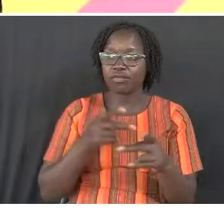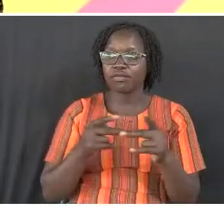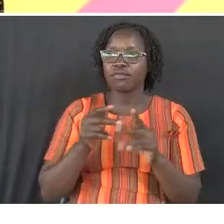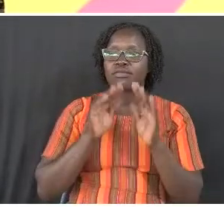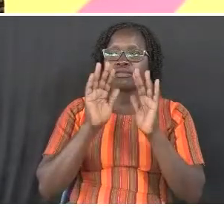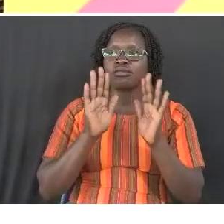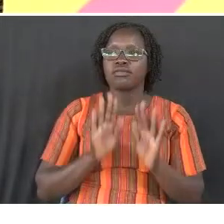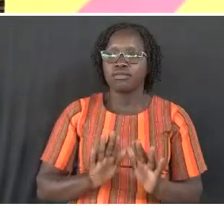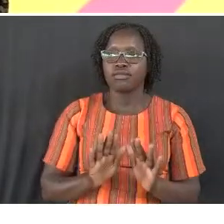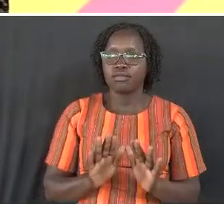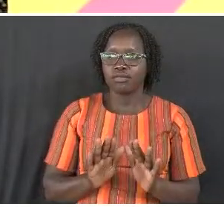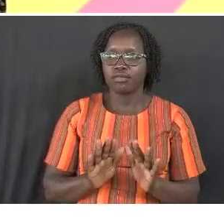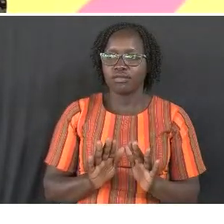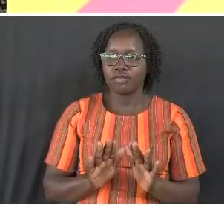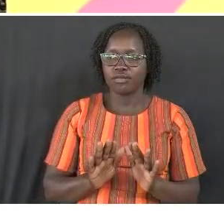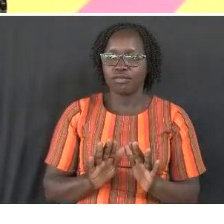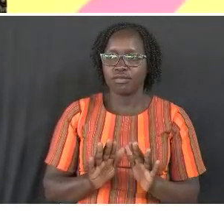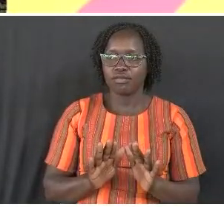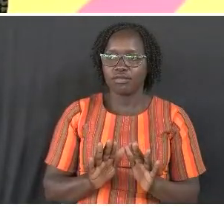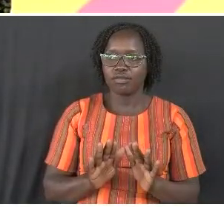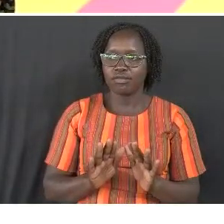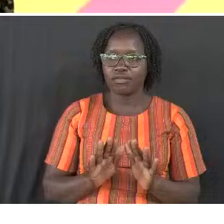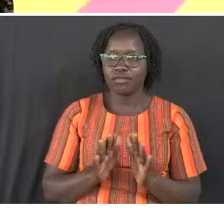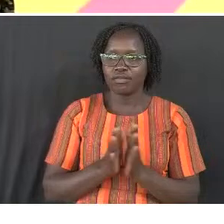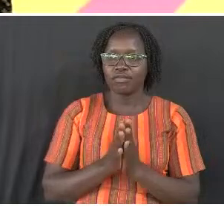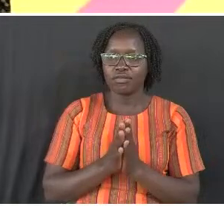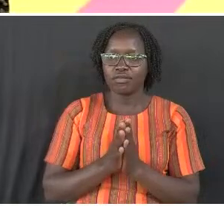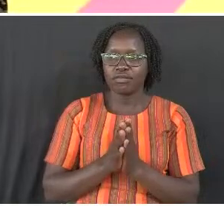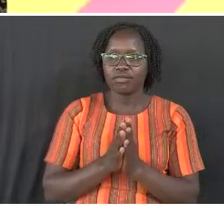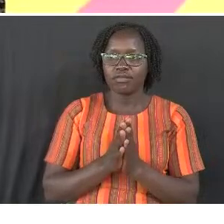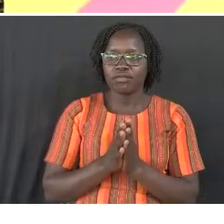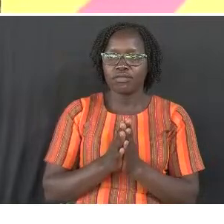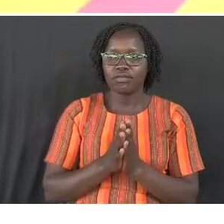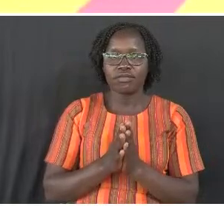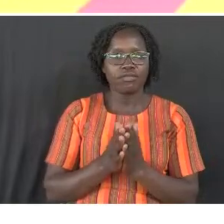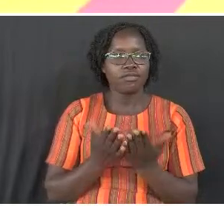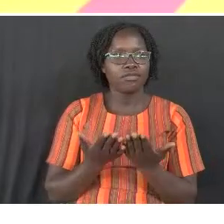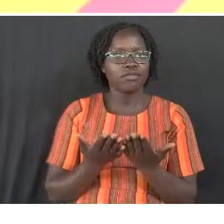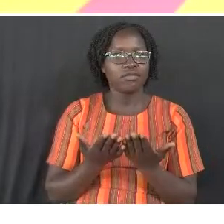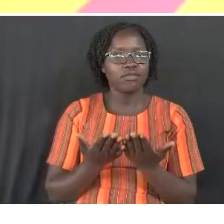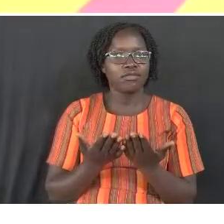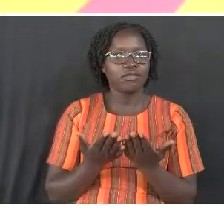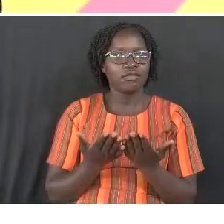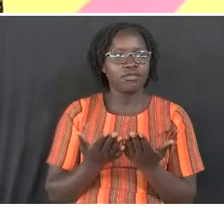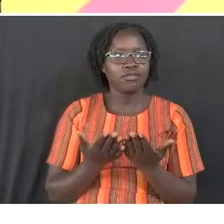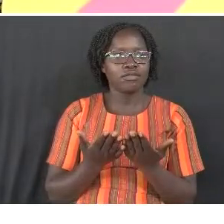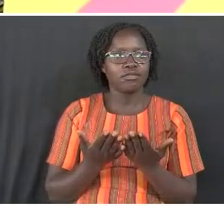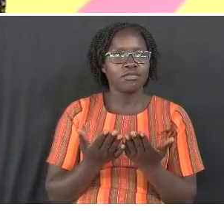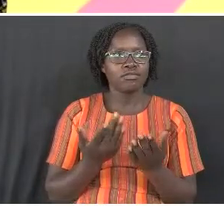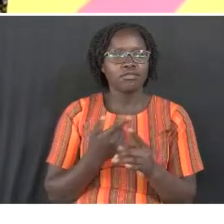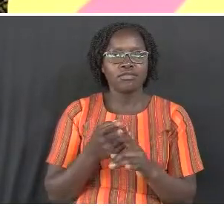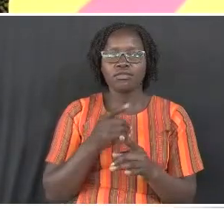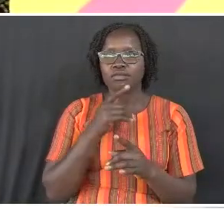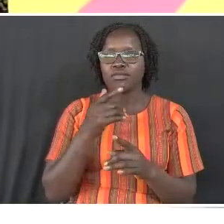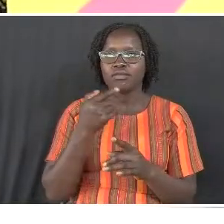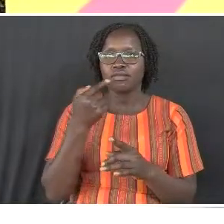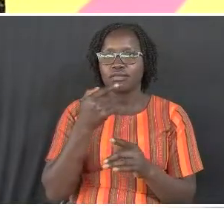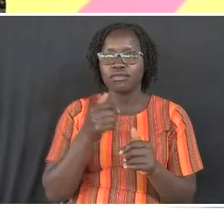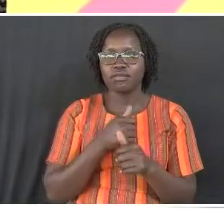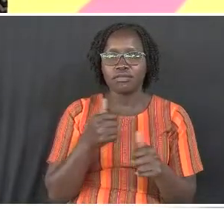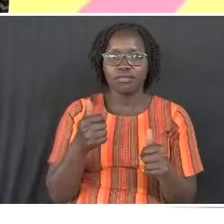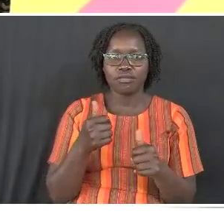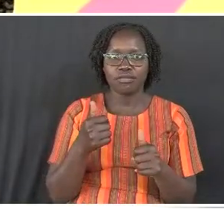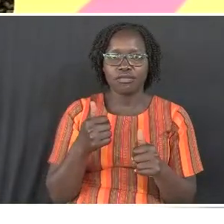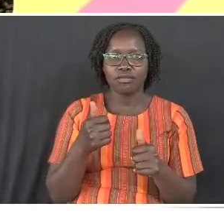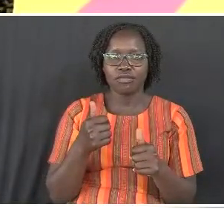important. Because you might go get the best toothpaste, but you're not brushing well. So in